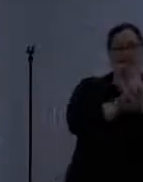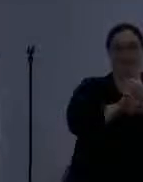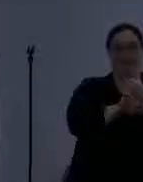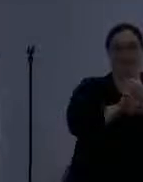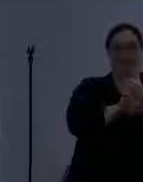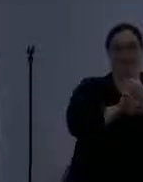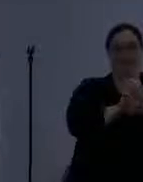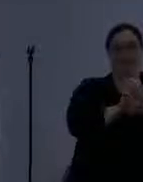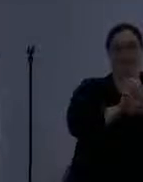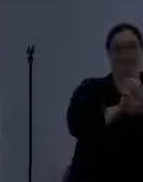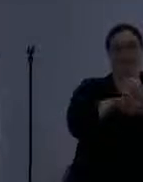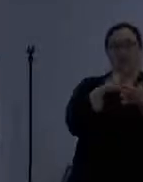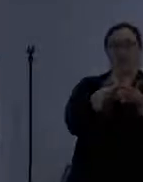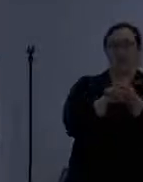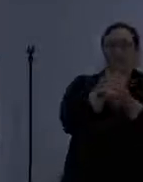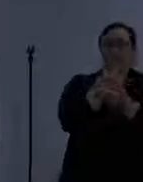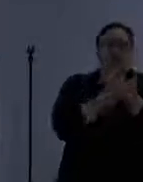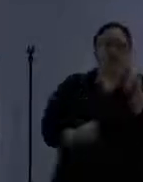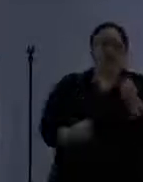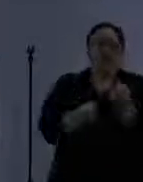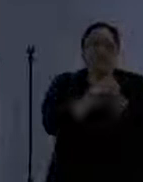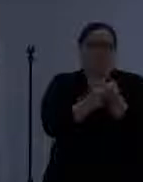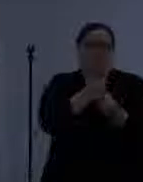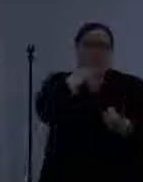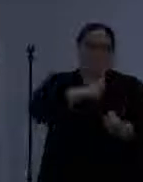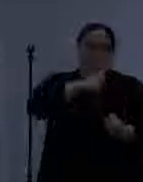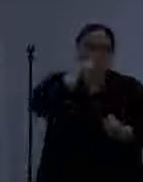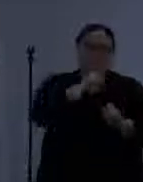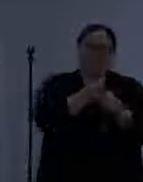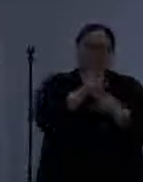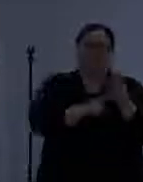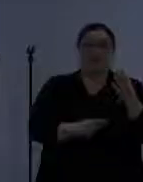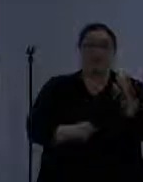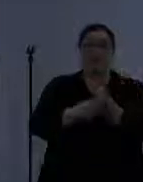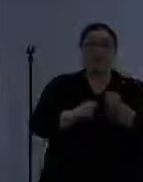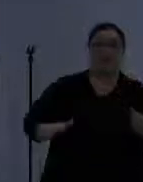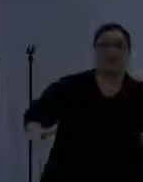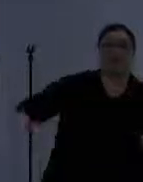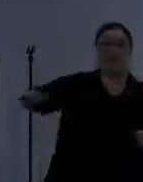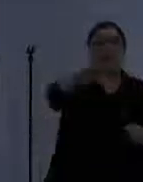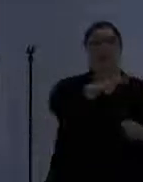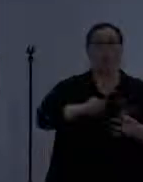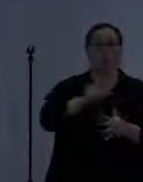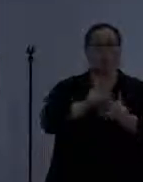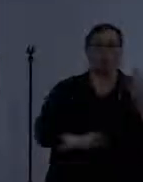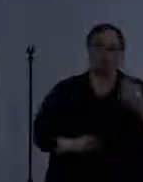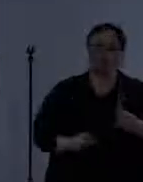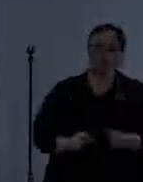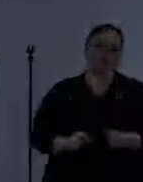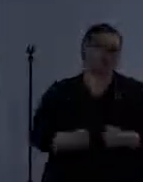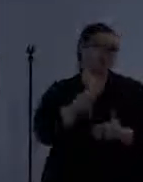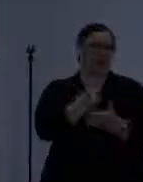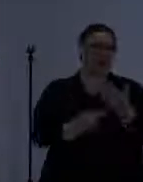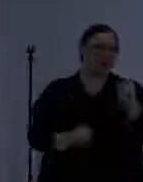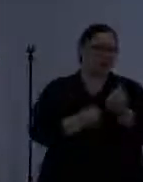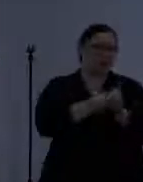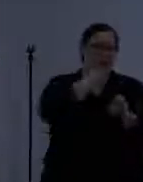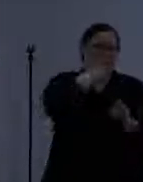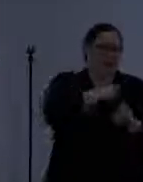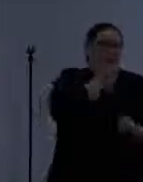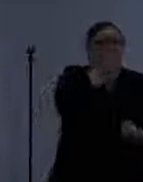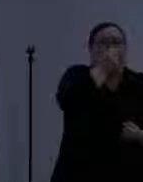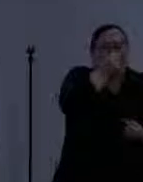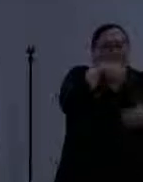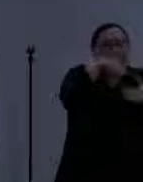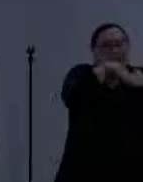small proportion of people with disability in the community. I'm wondering, is the NDIS Quality and Safeguards Commission willing to take